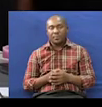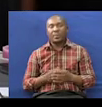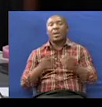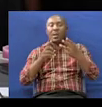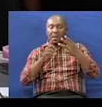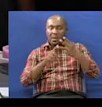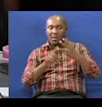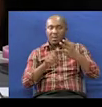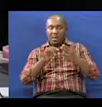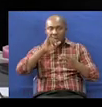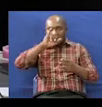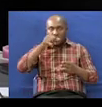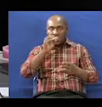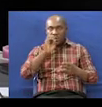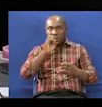Another is jet.